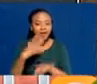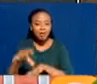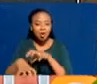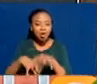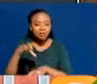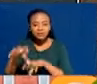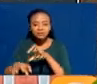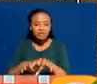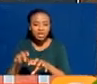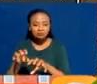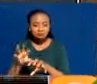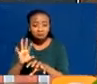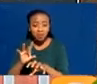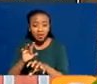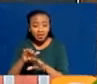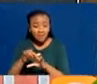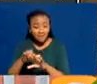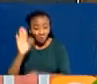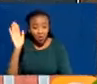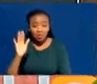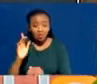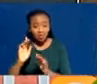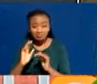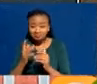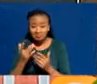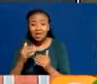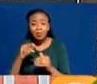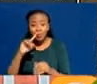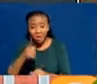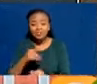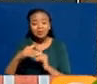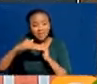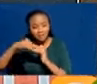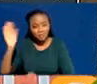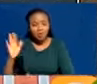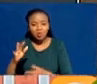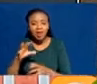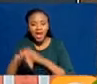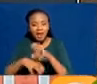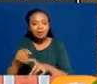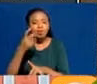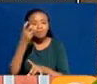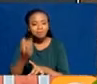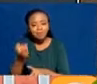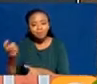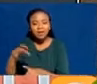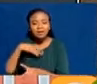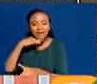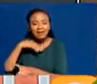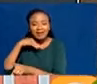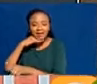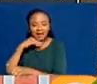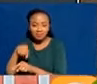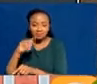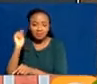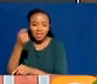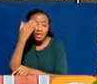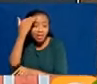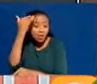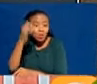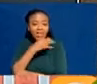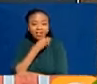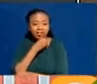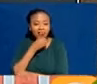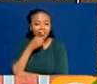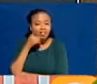More than 1,000 wild animals have died in Kenya due to the ongoing drought. A